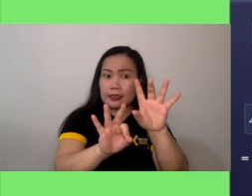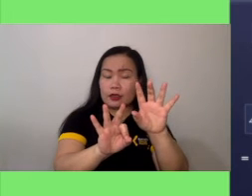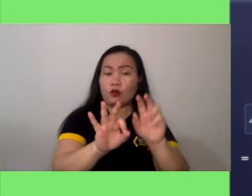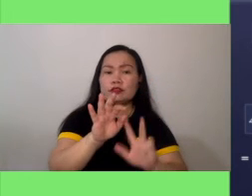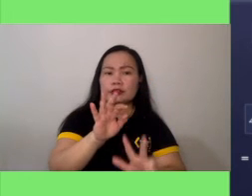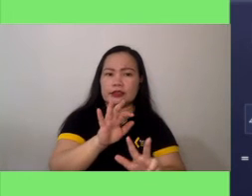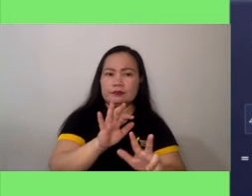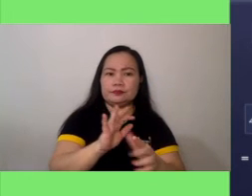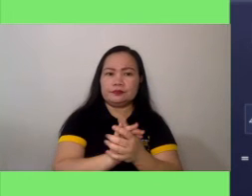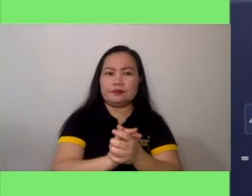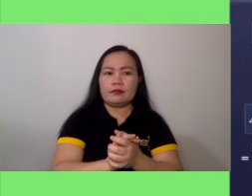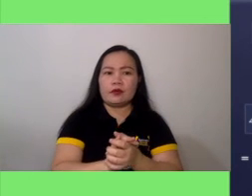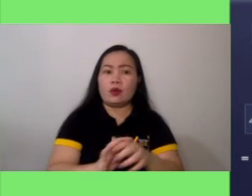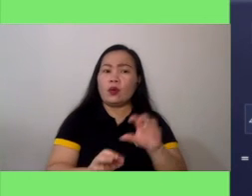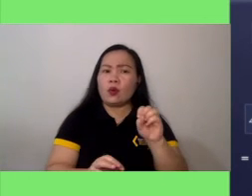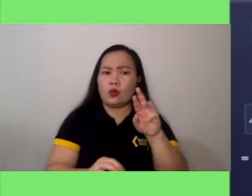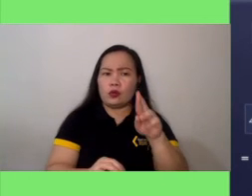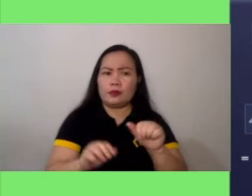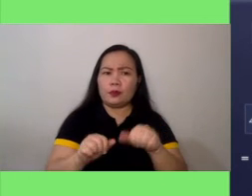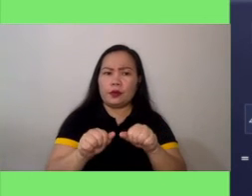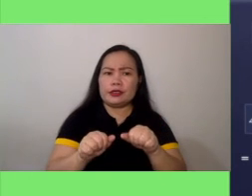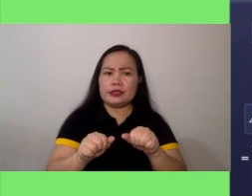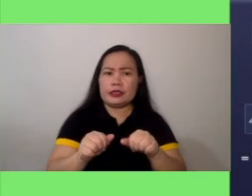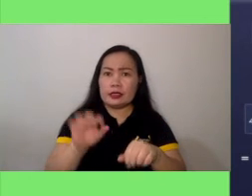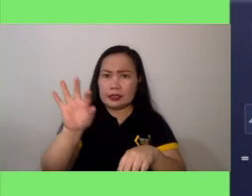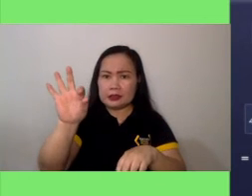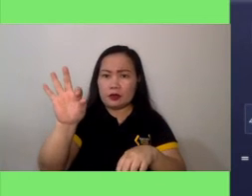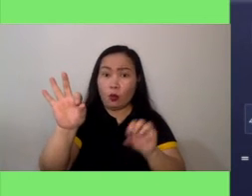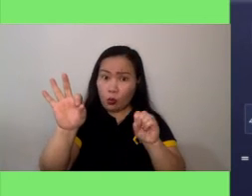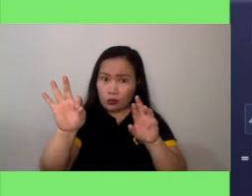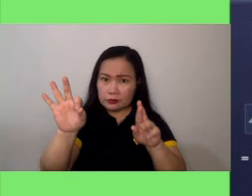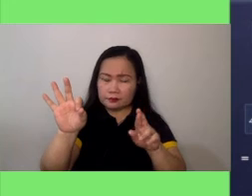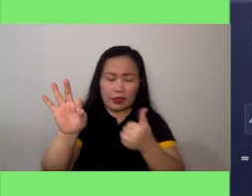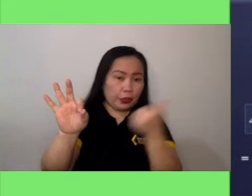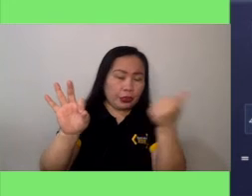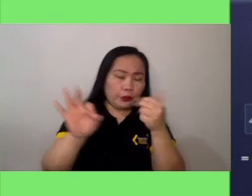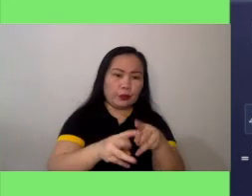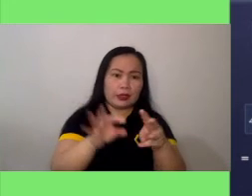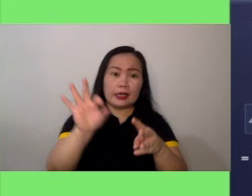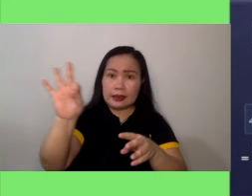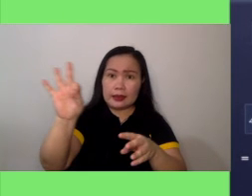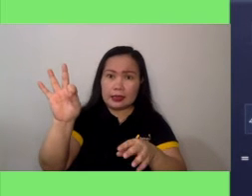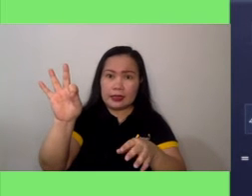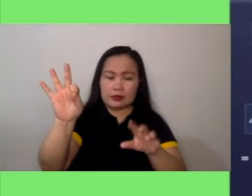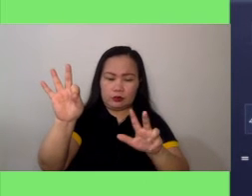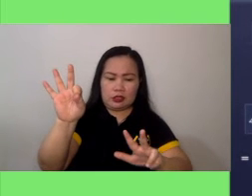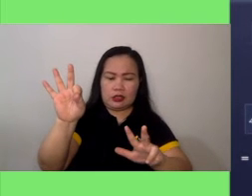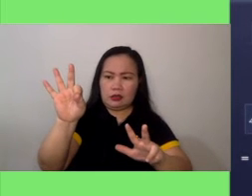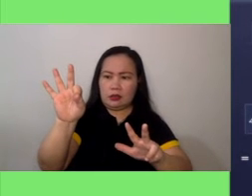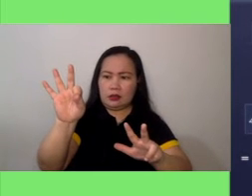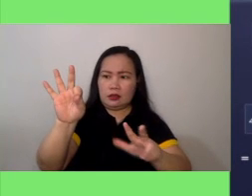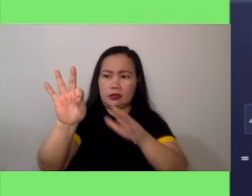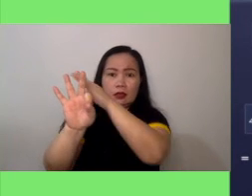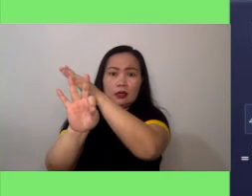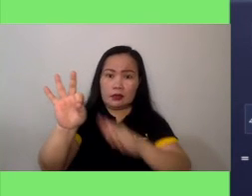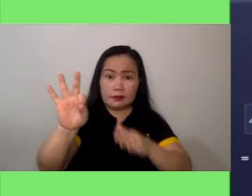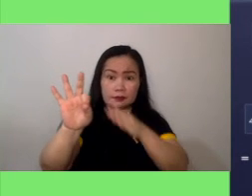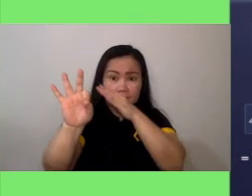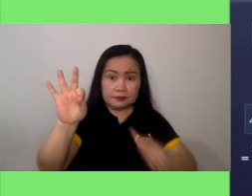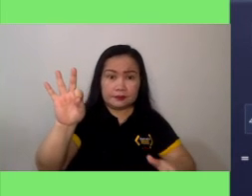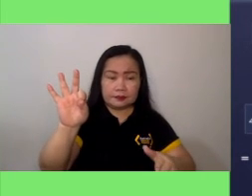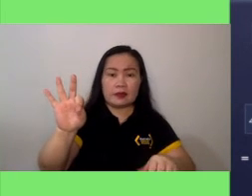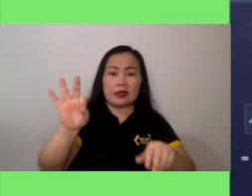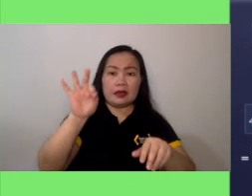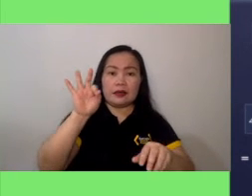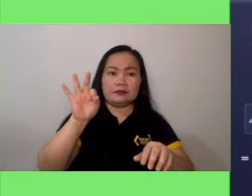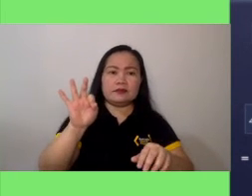siya. Okay? Or pwede namang i-ano mo na to, cancel. Cancel mo to. 9 divide 3 is 3. Right?